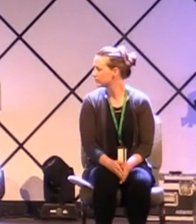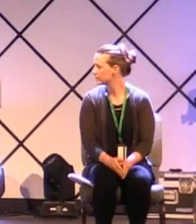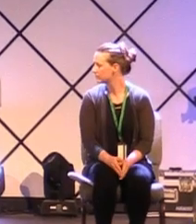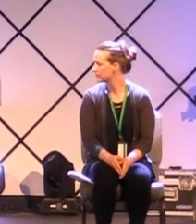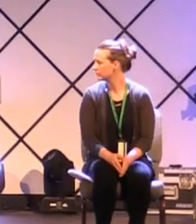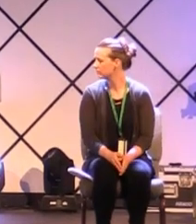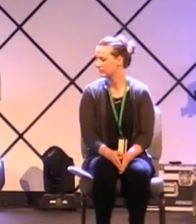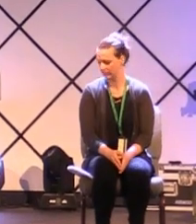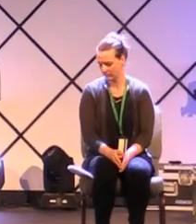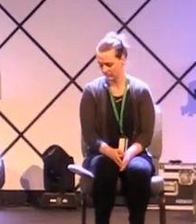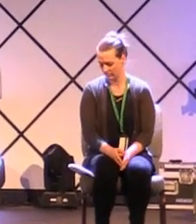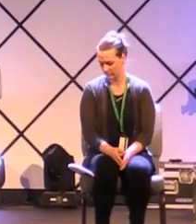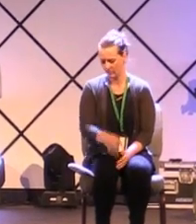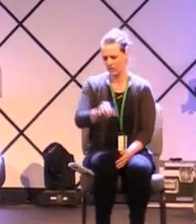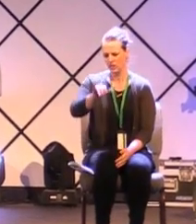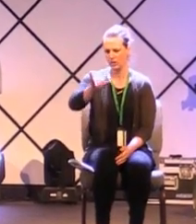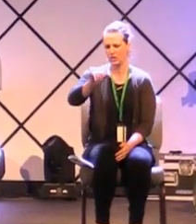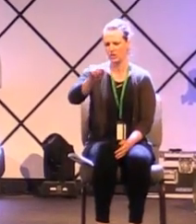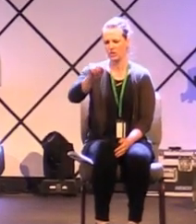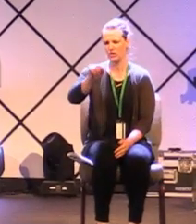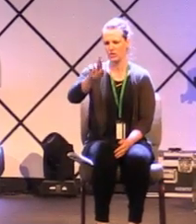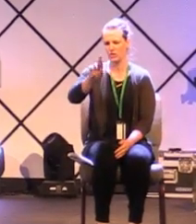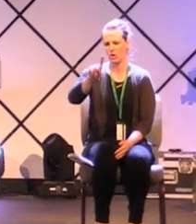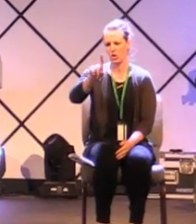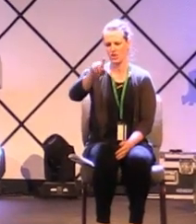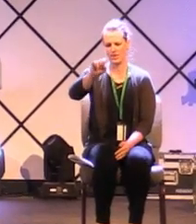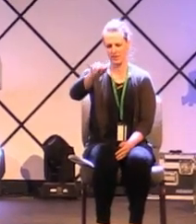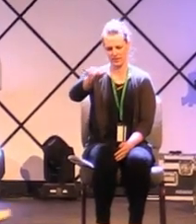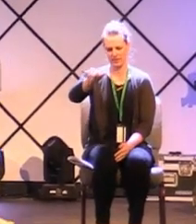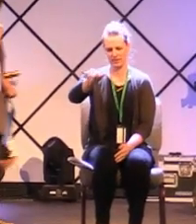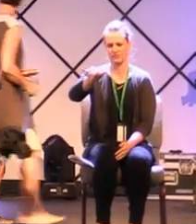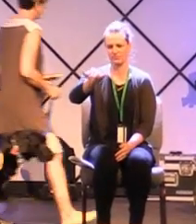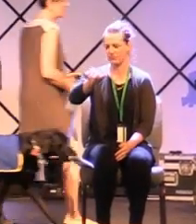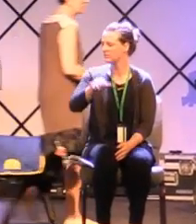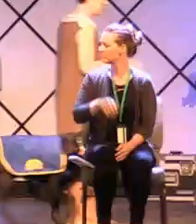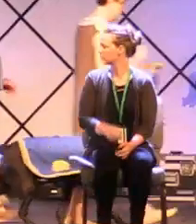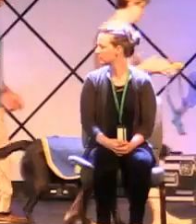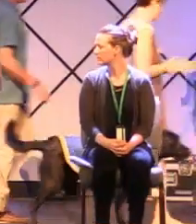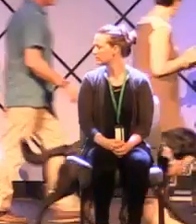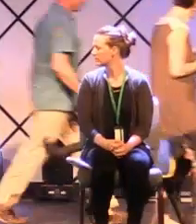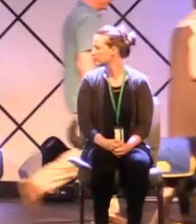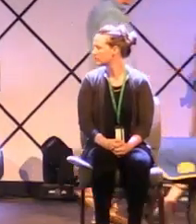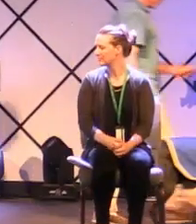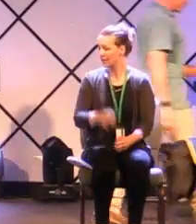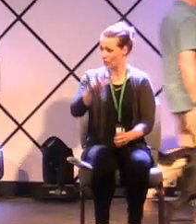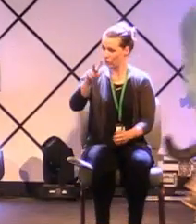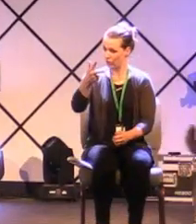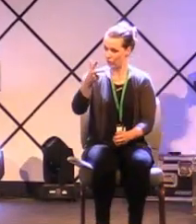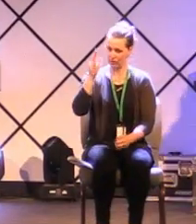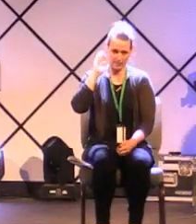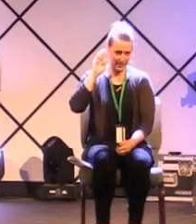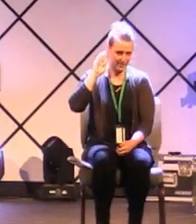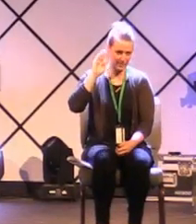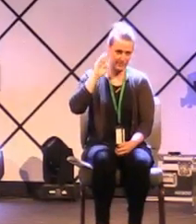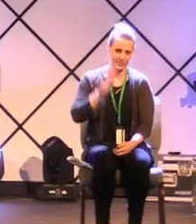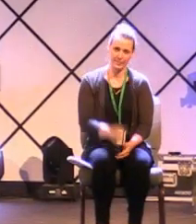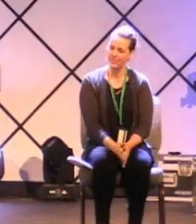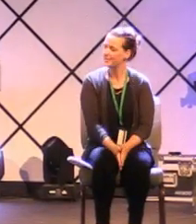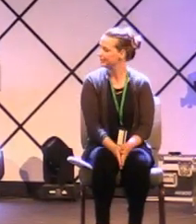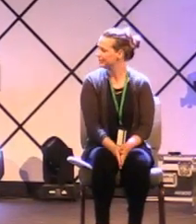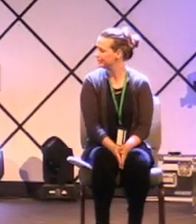And next we have Yardley the Fourth, raised by Lori Clark of Santa Rosa, California. He is her third puppy.